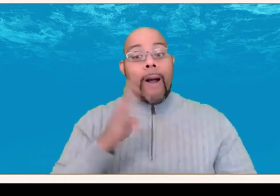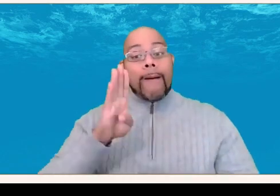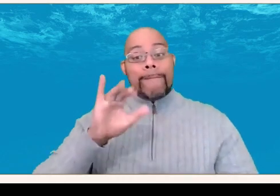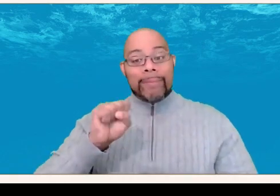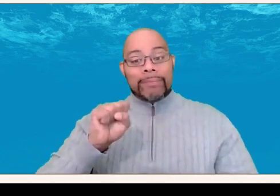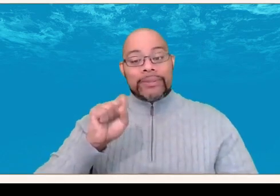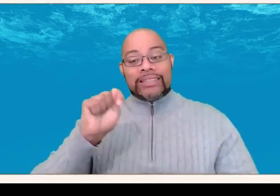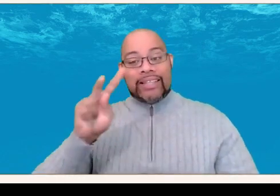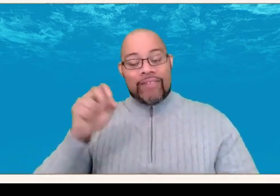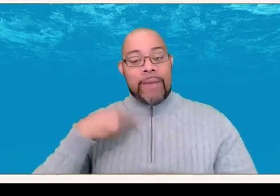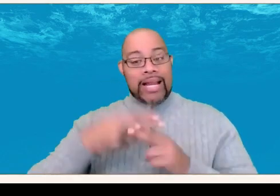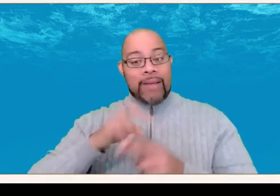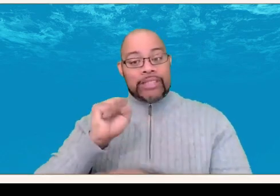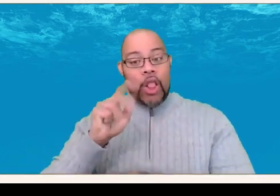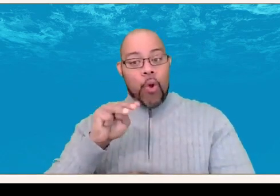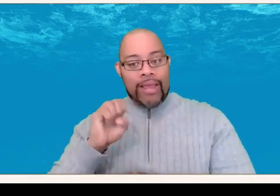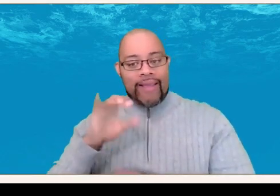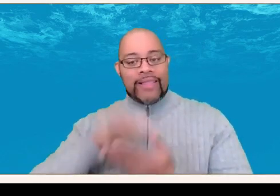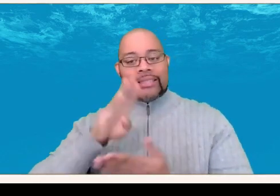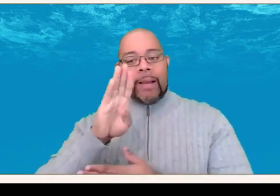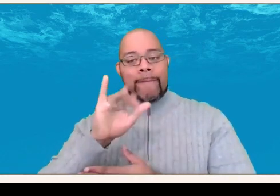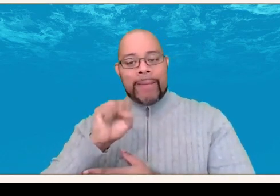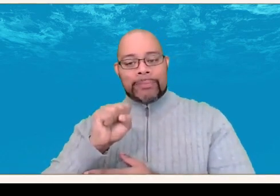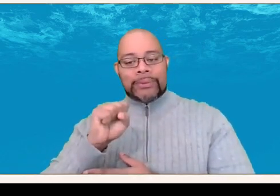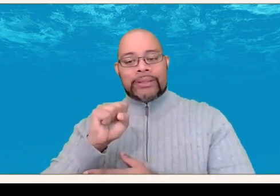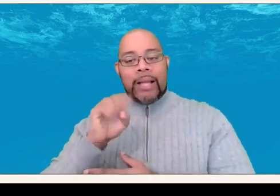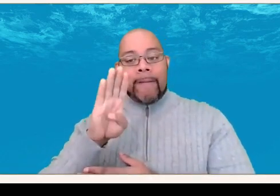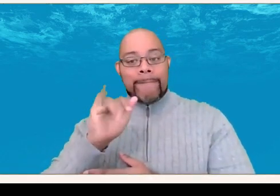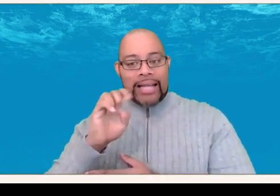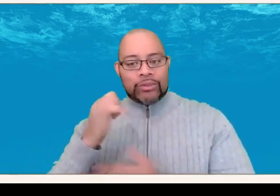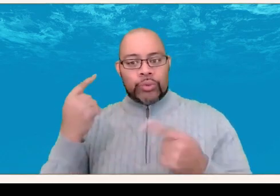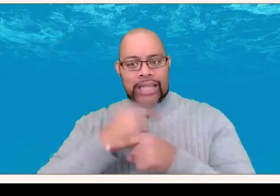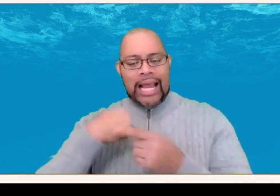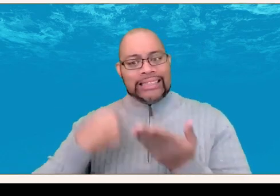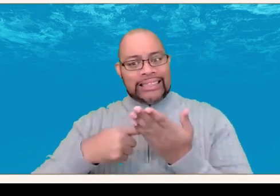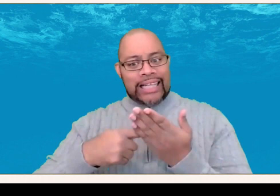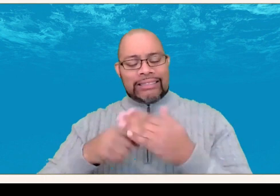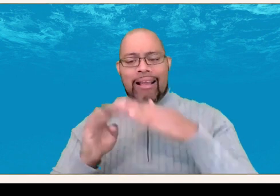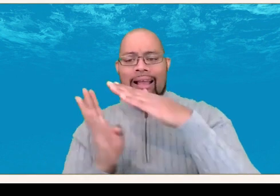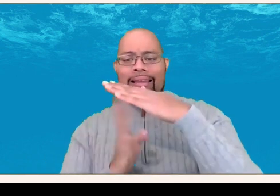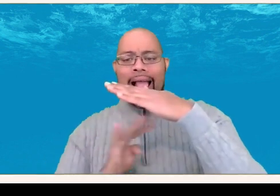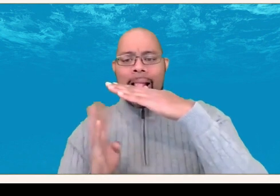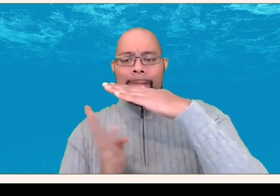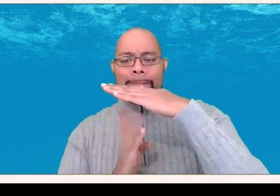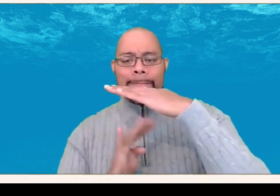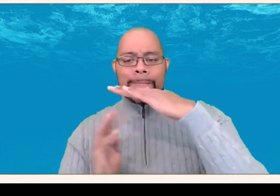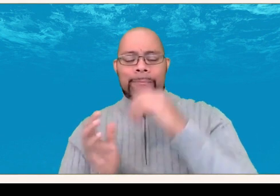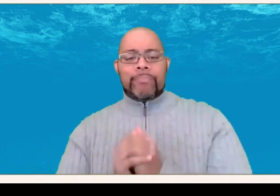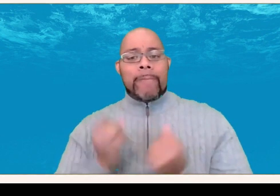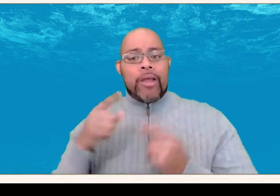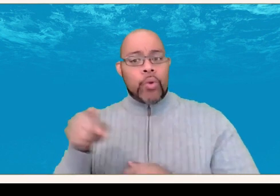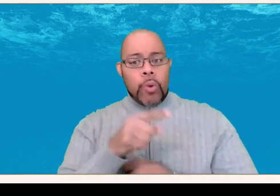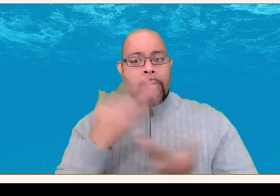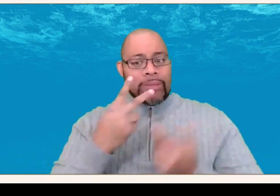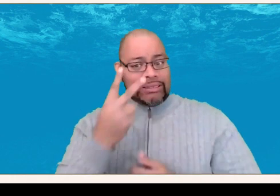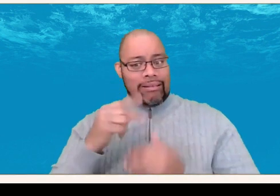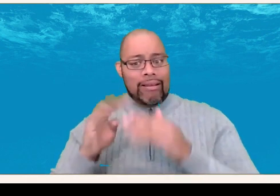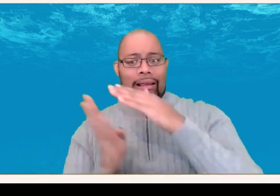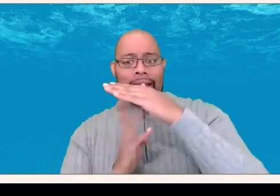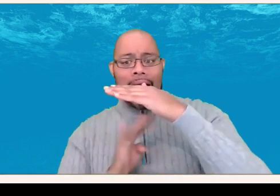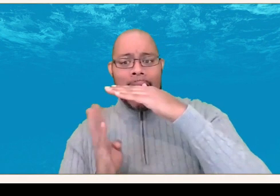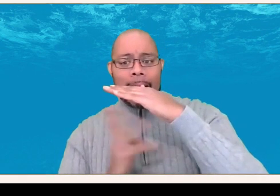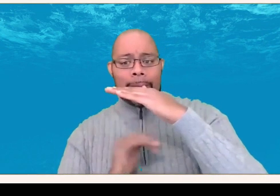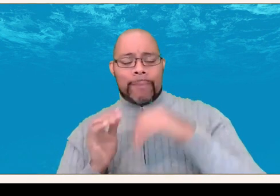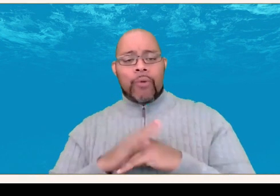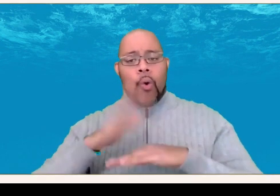Welcome to BIMS TV. I'm Salome and this is BIMS Bites, and today I'll be biting into kelp. Many of you may have encountered